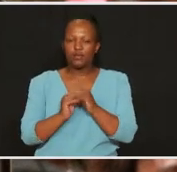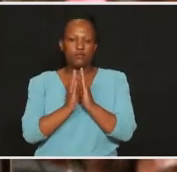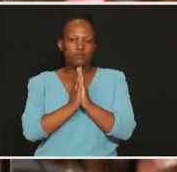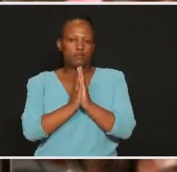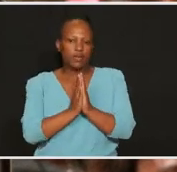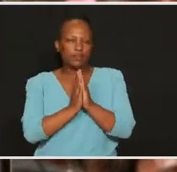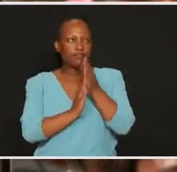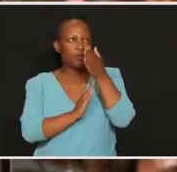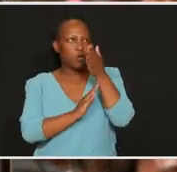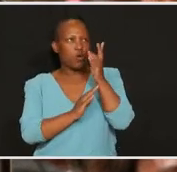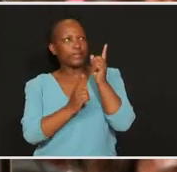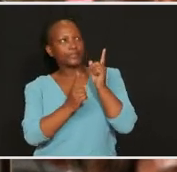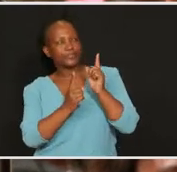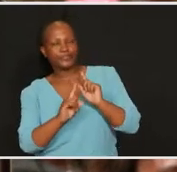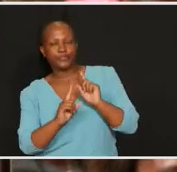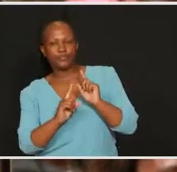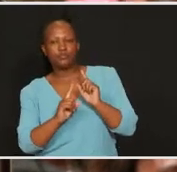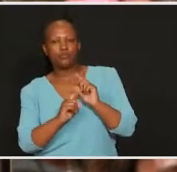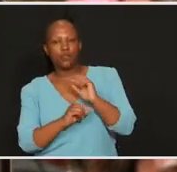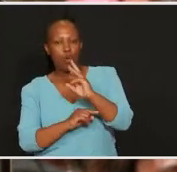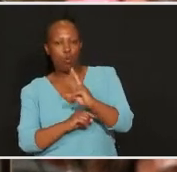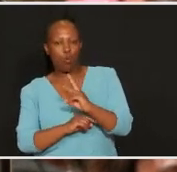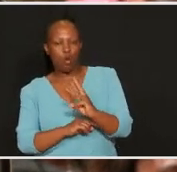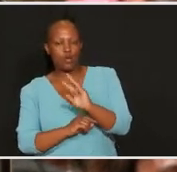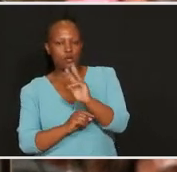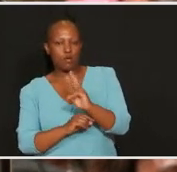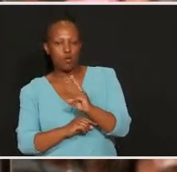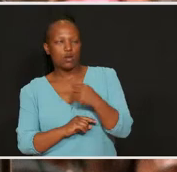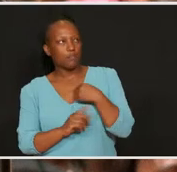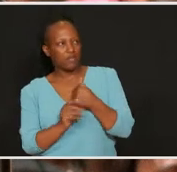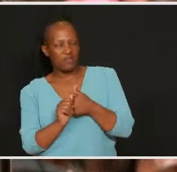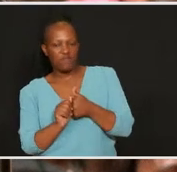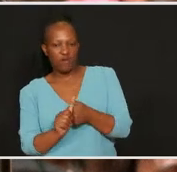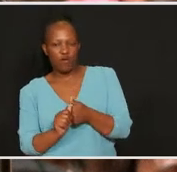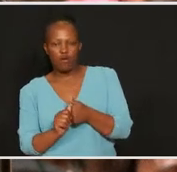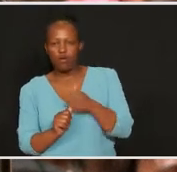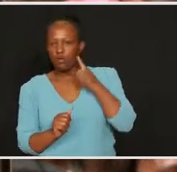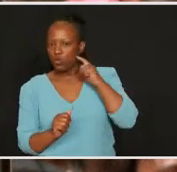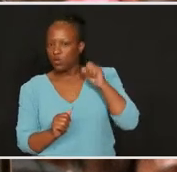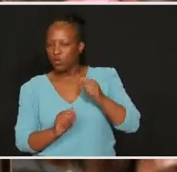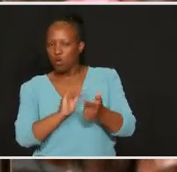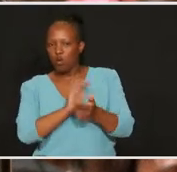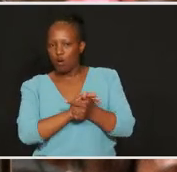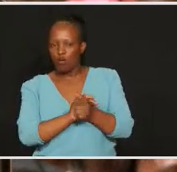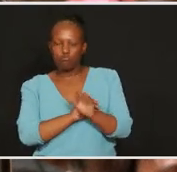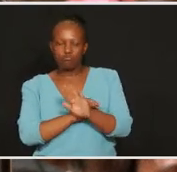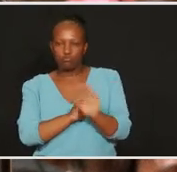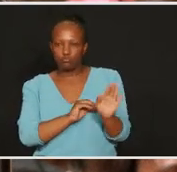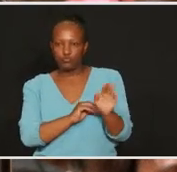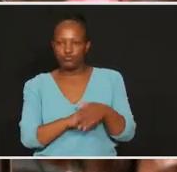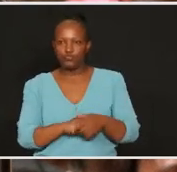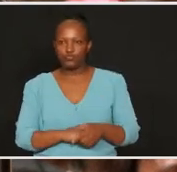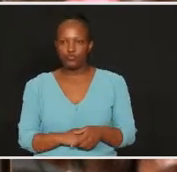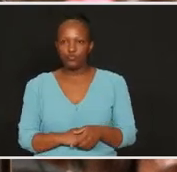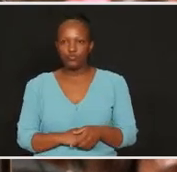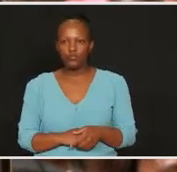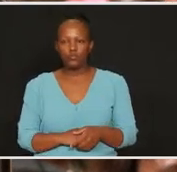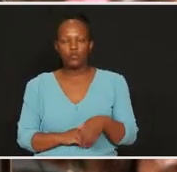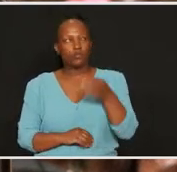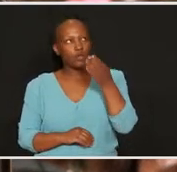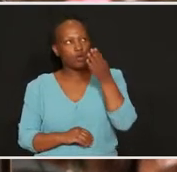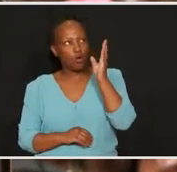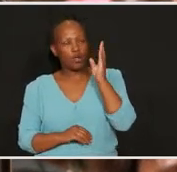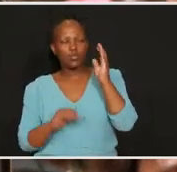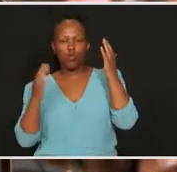recognize God's instruction and remember His warnings and the examples of Nations who ignored his law and were made to form may God be